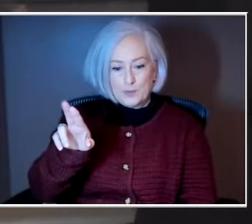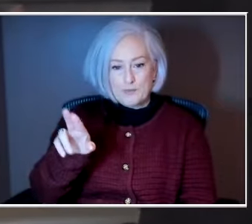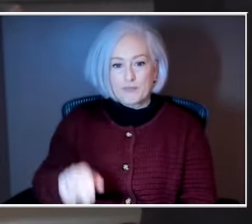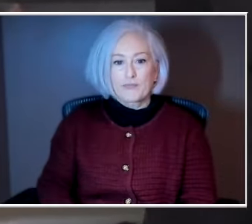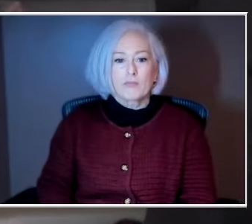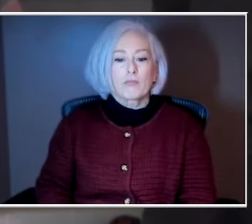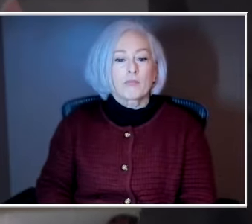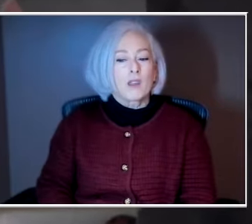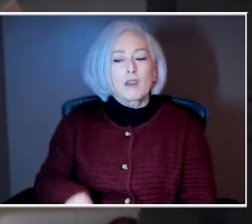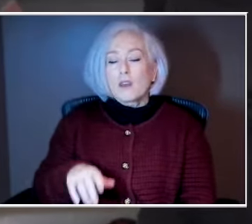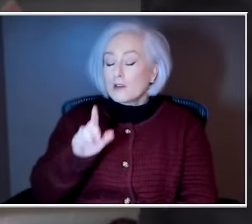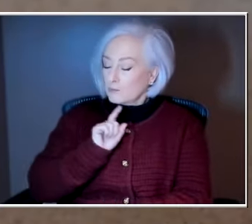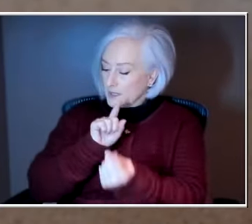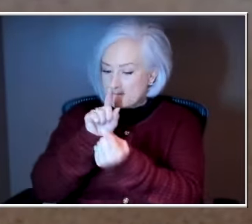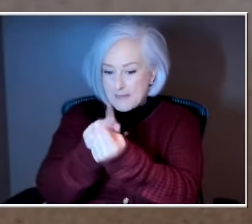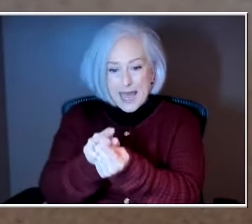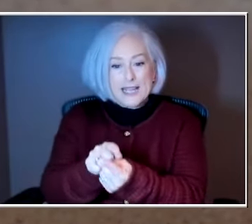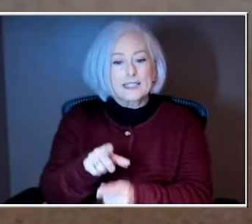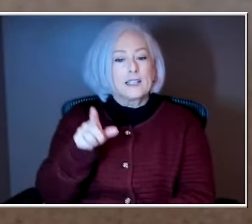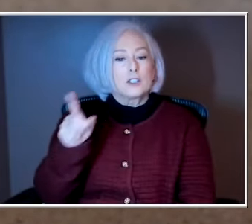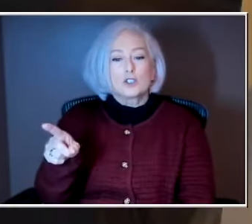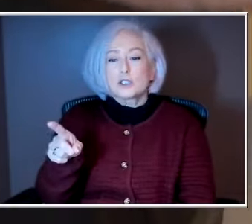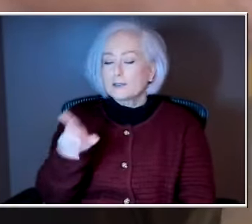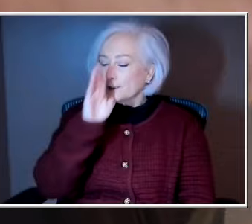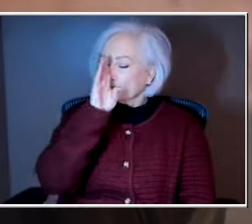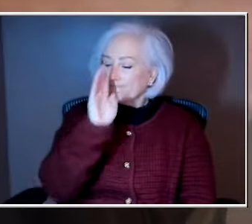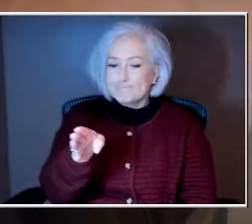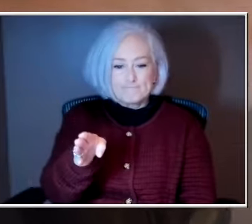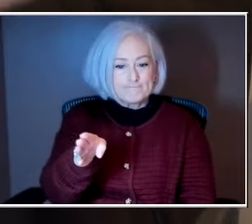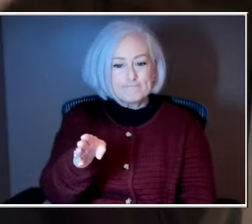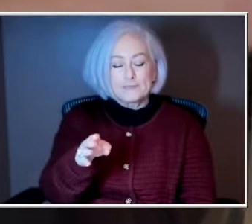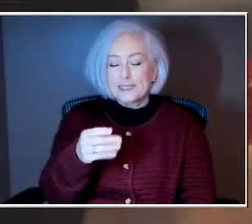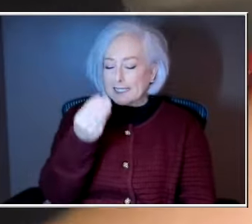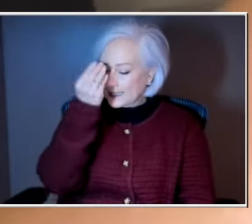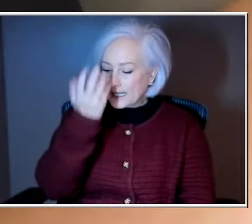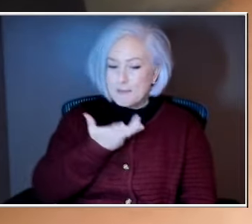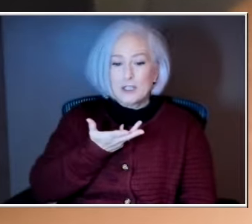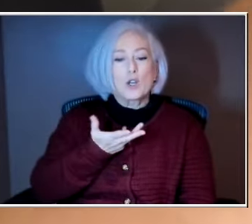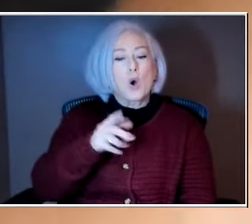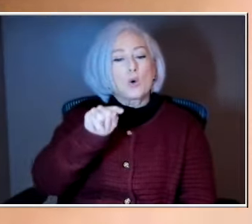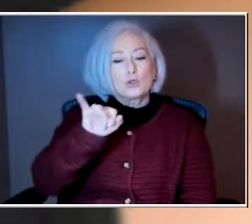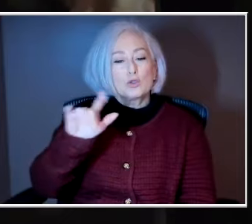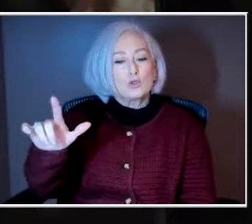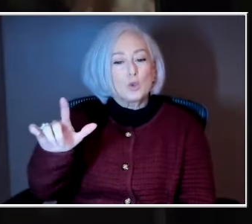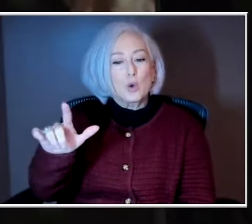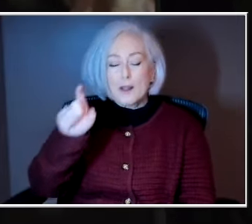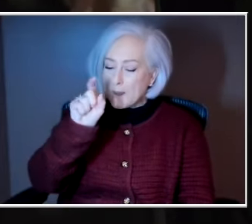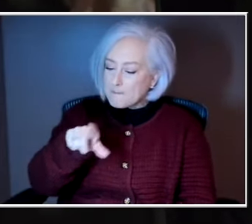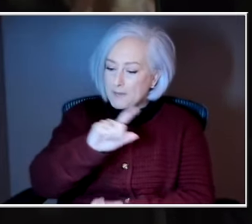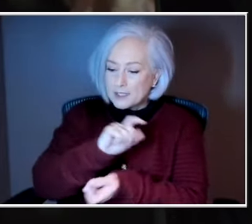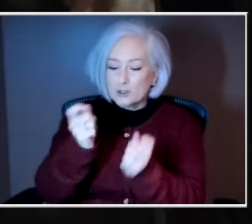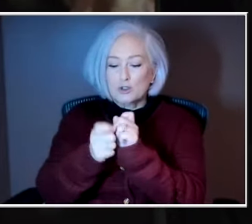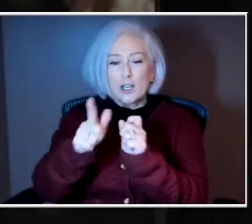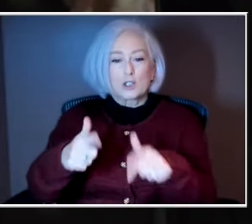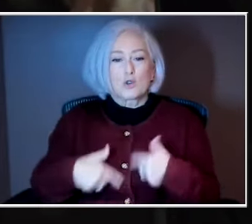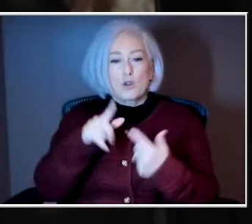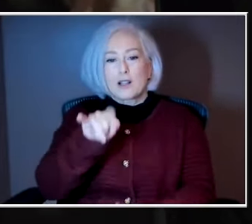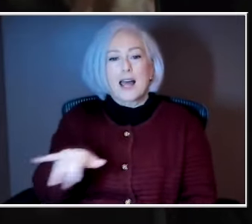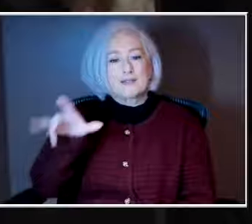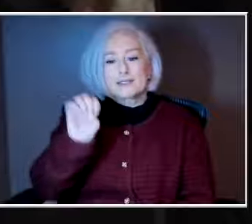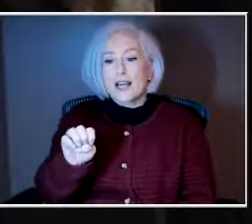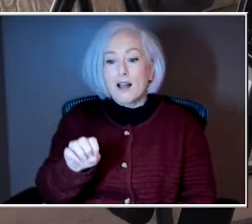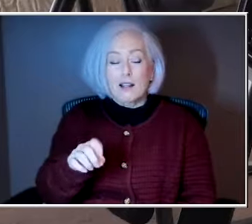She was saying, this is just a tool. You have to still change your lifestyle. It's not something you're just gonna have happen, and it's gonna fix everything. If you're committed to doing this,